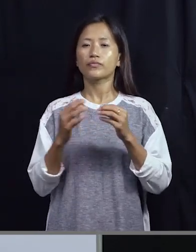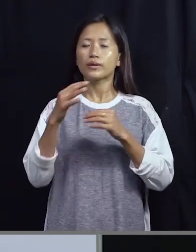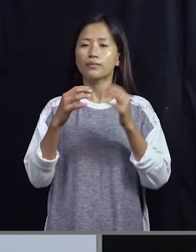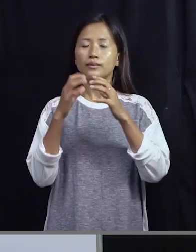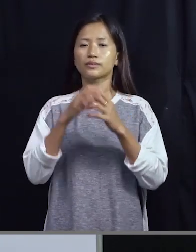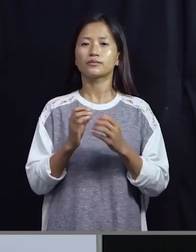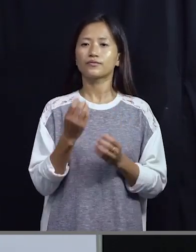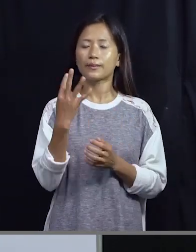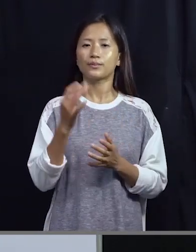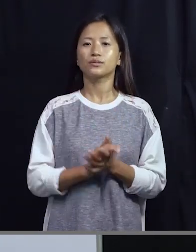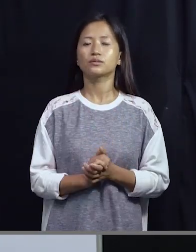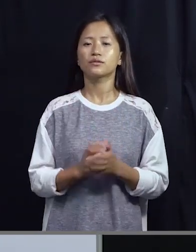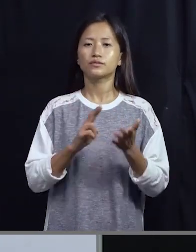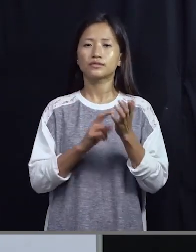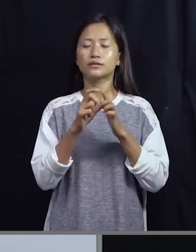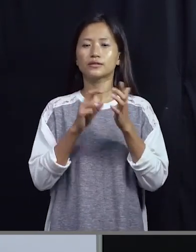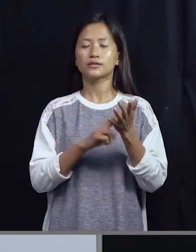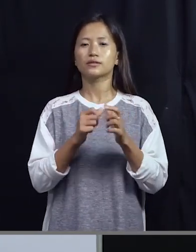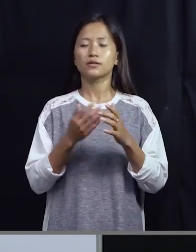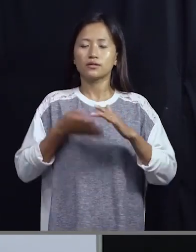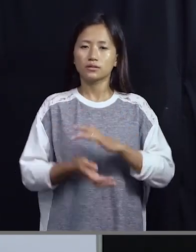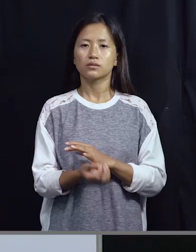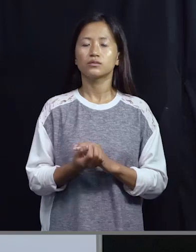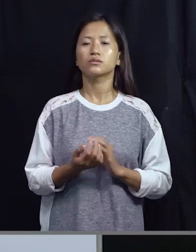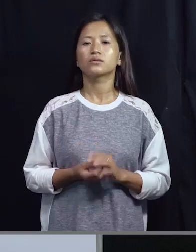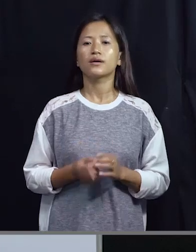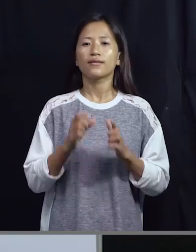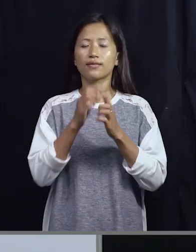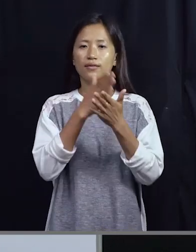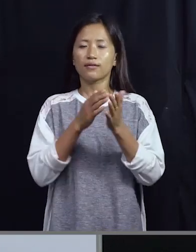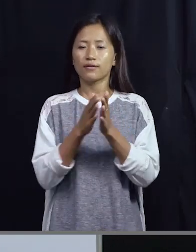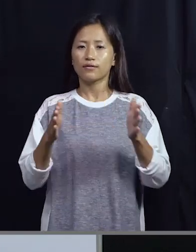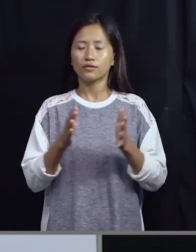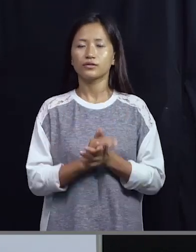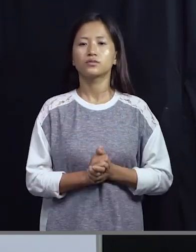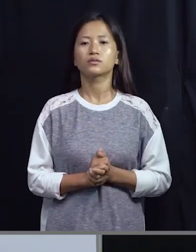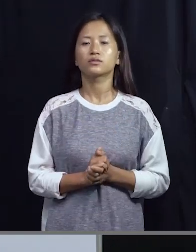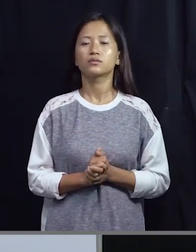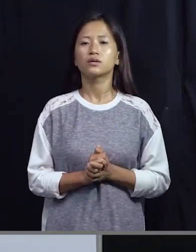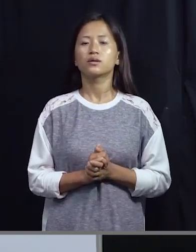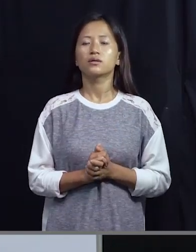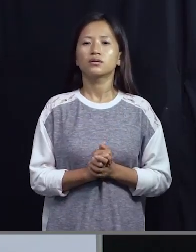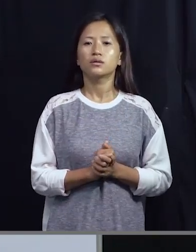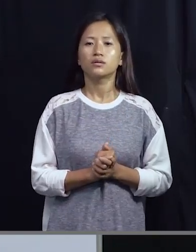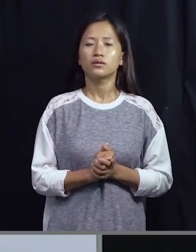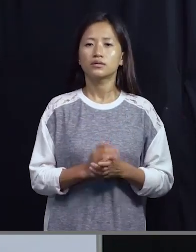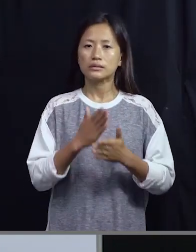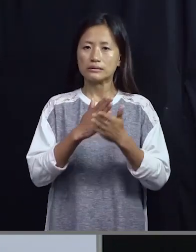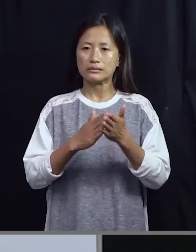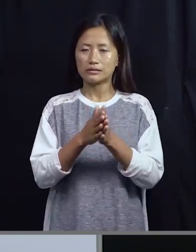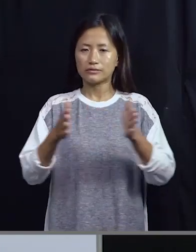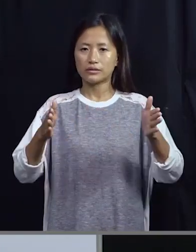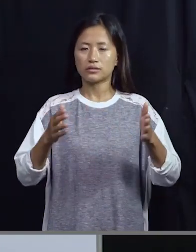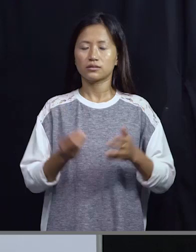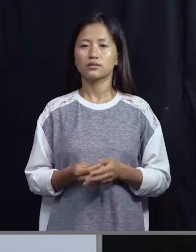the number of DNA, the cell undergoes division, and subsequently the cell divides and